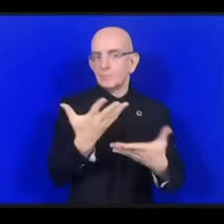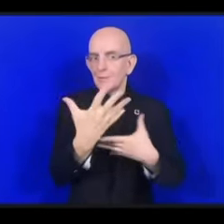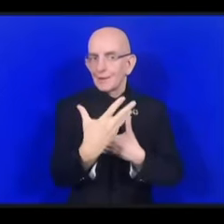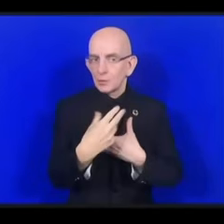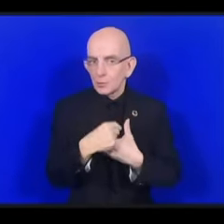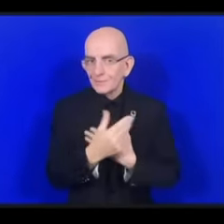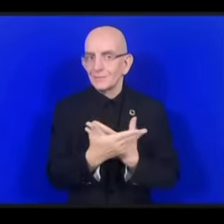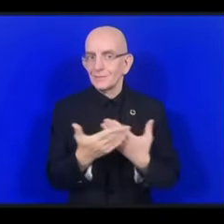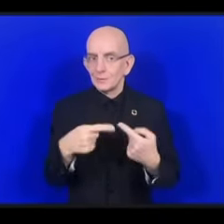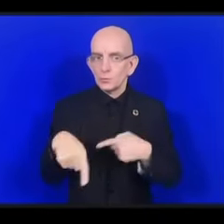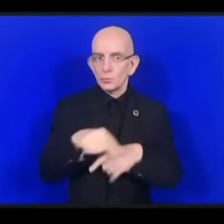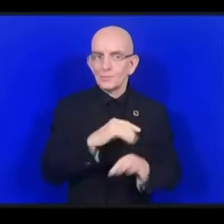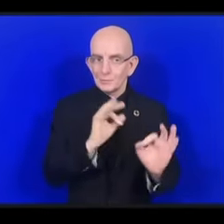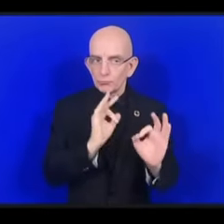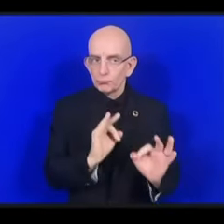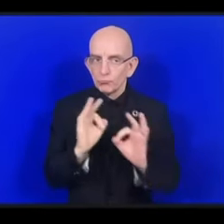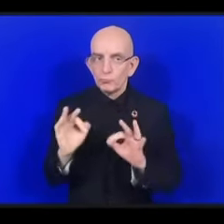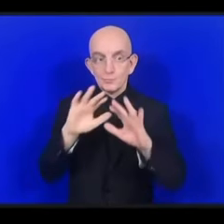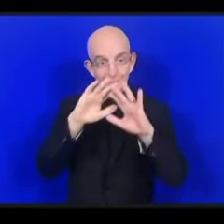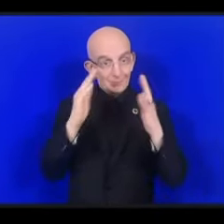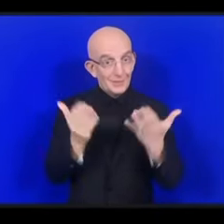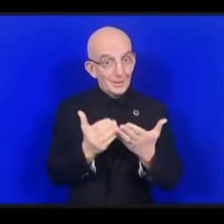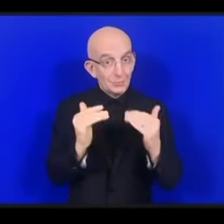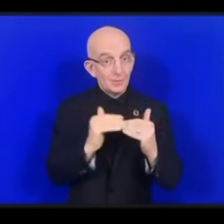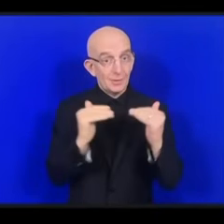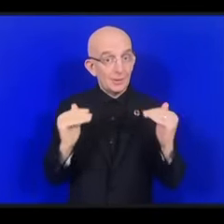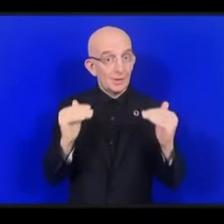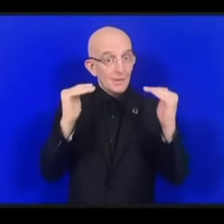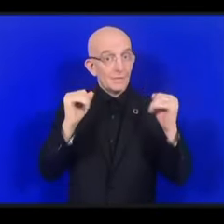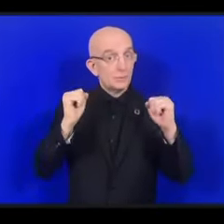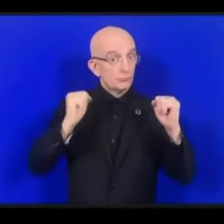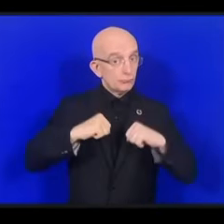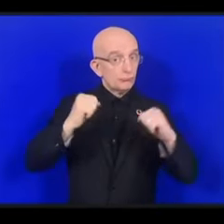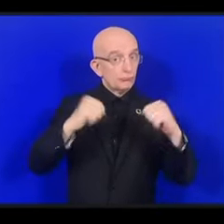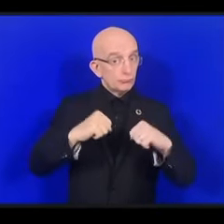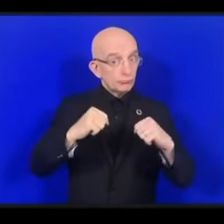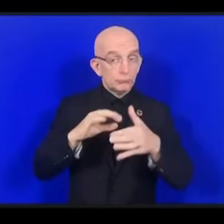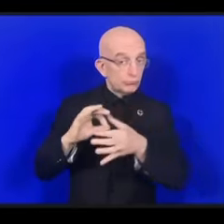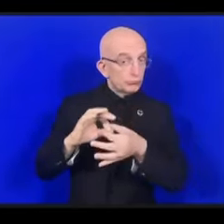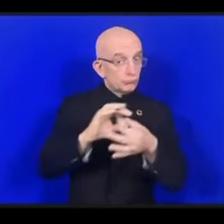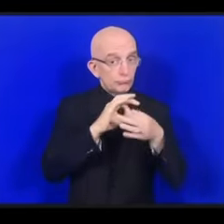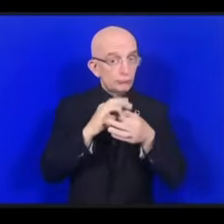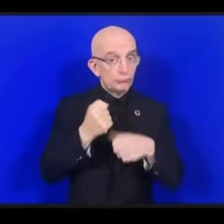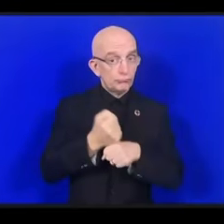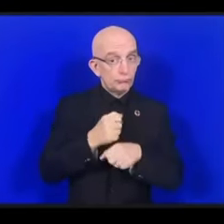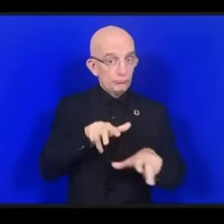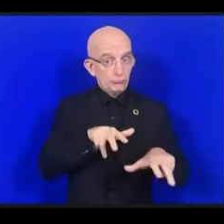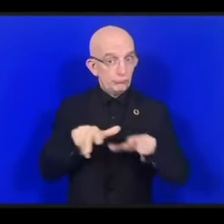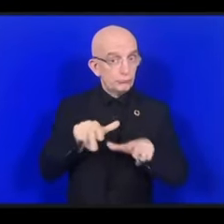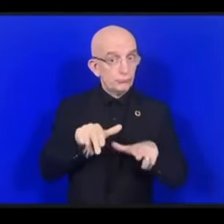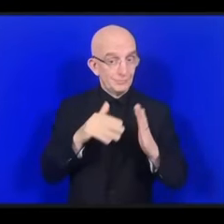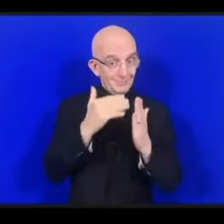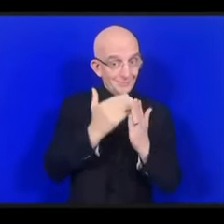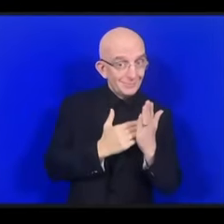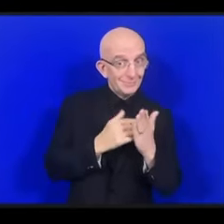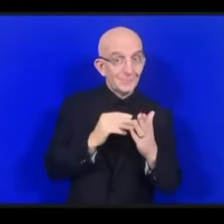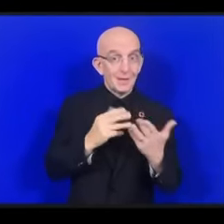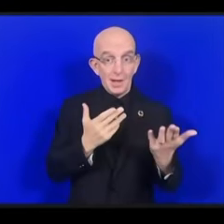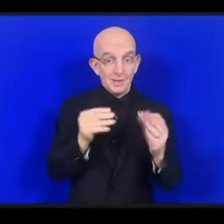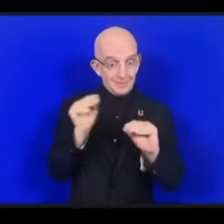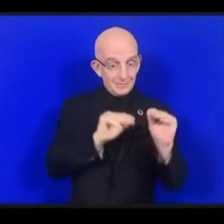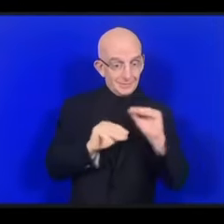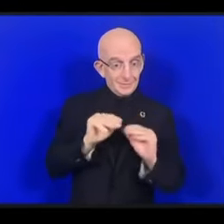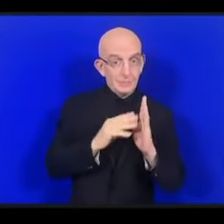it is clearly understood in the language of the citizens of the world. And we must move towards the development